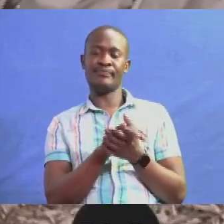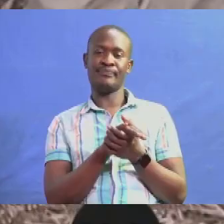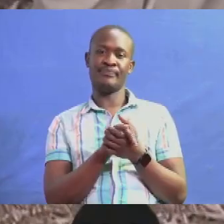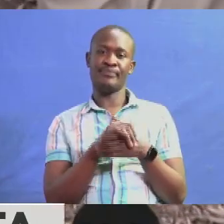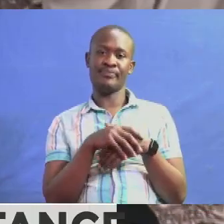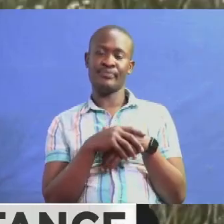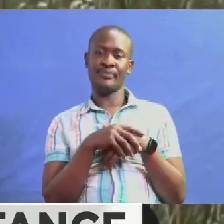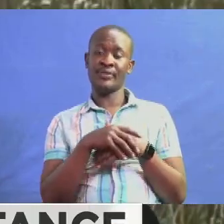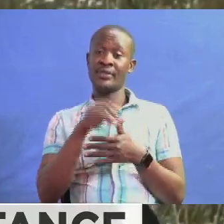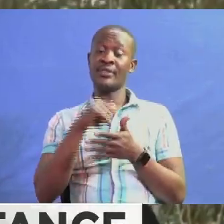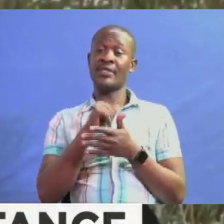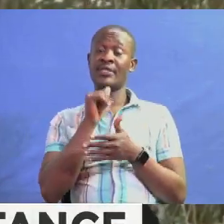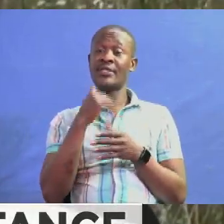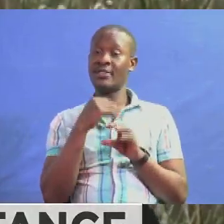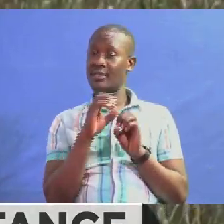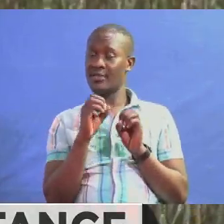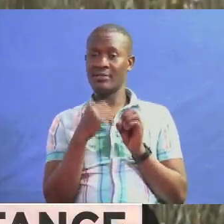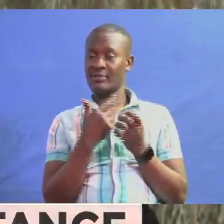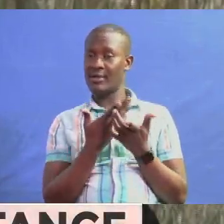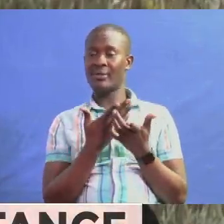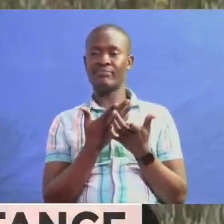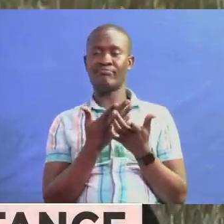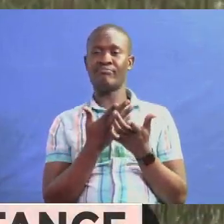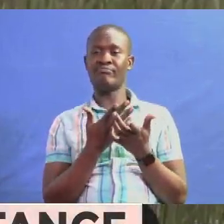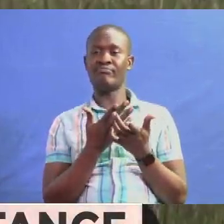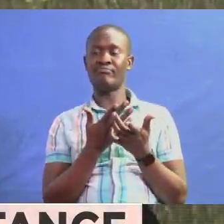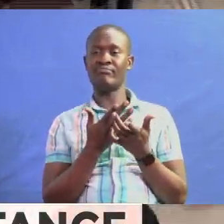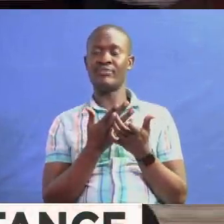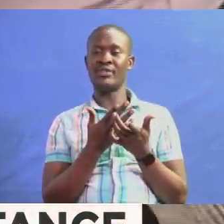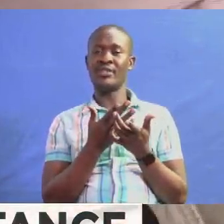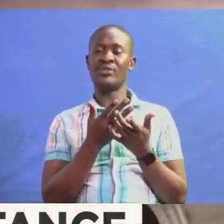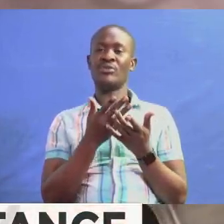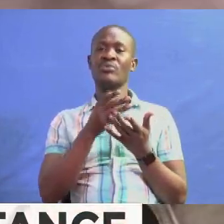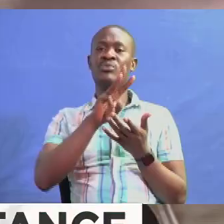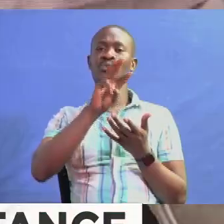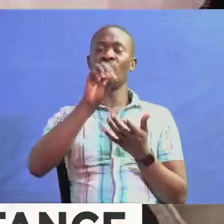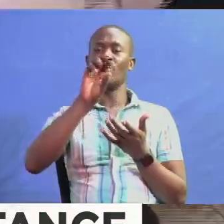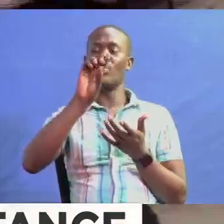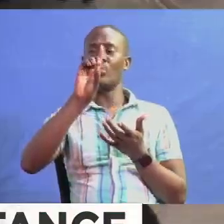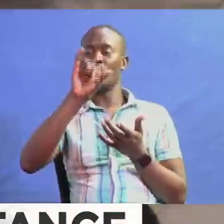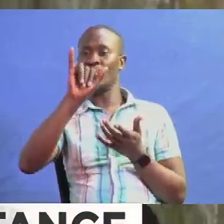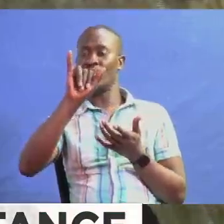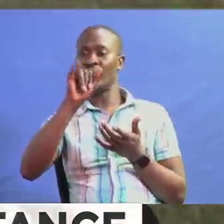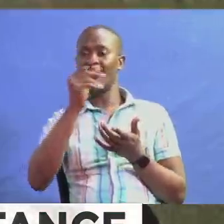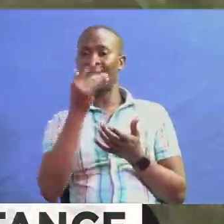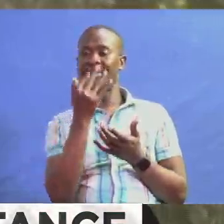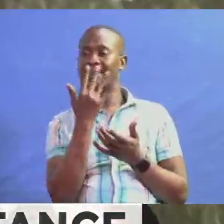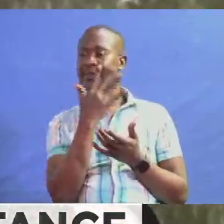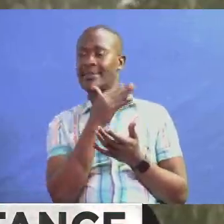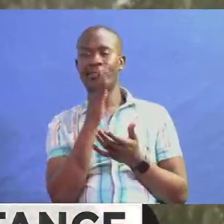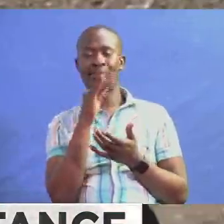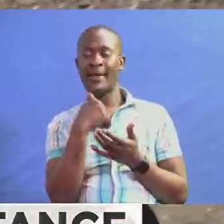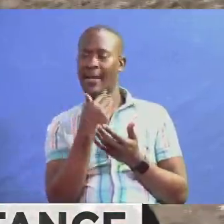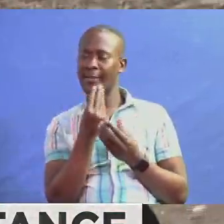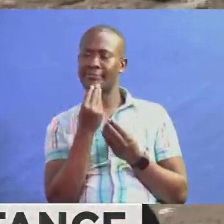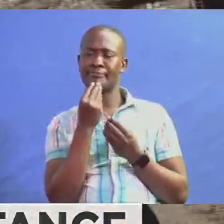stuff. It's not rancid. It's not woody. Smells like beautiful